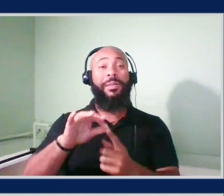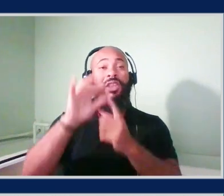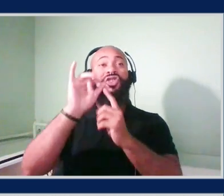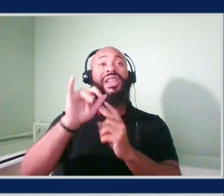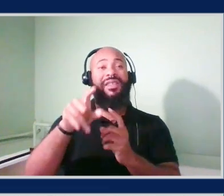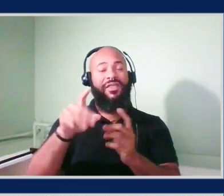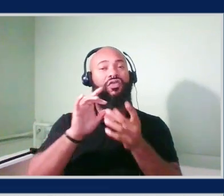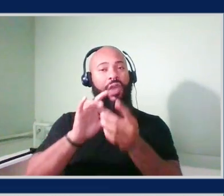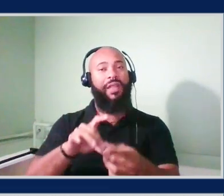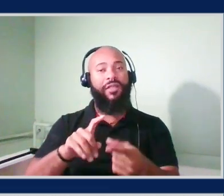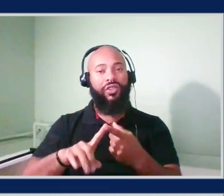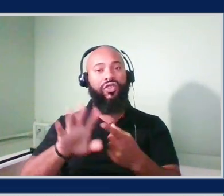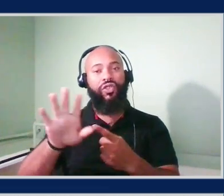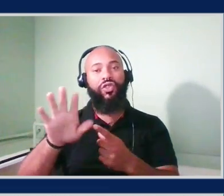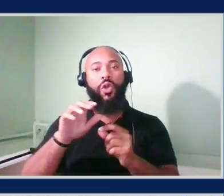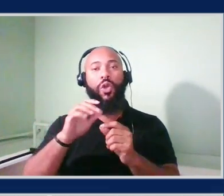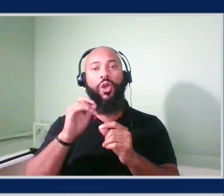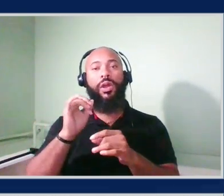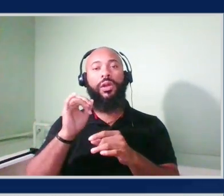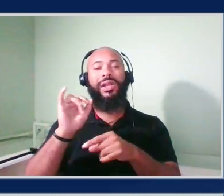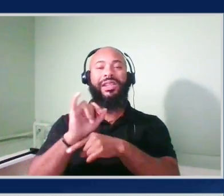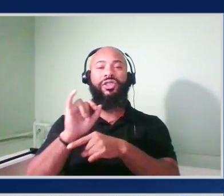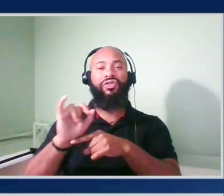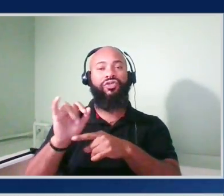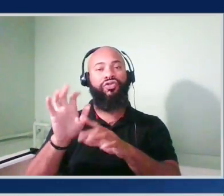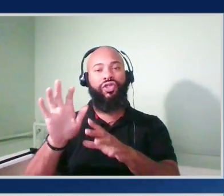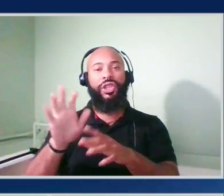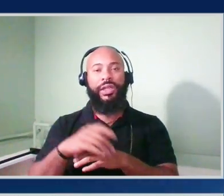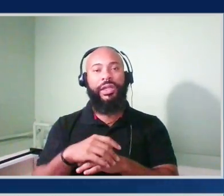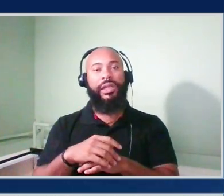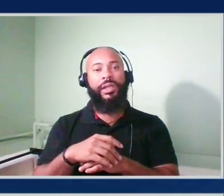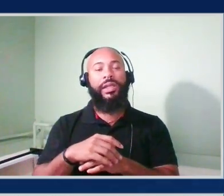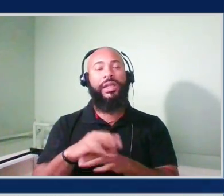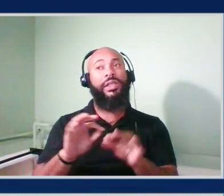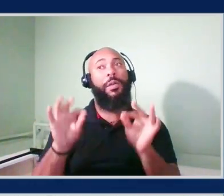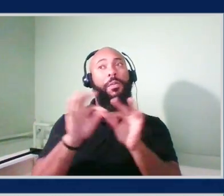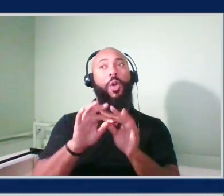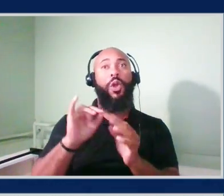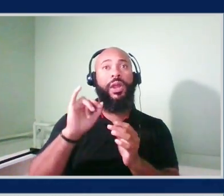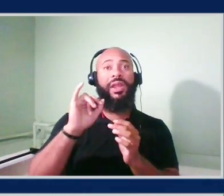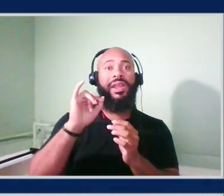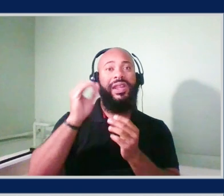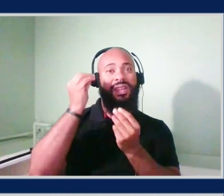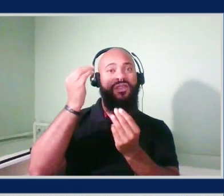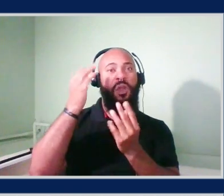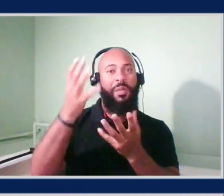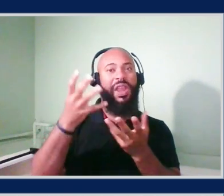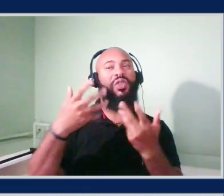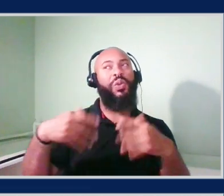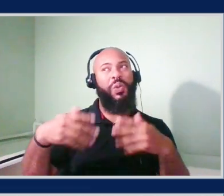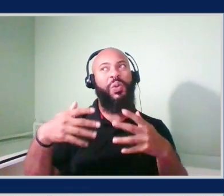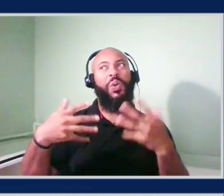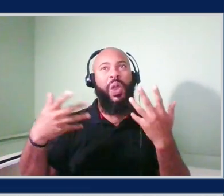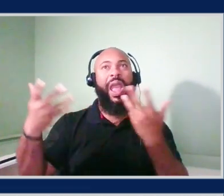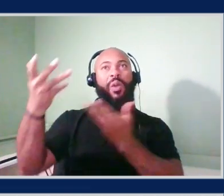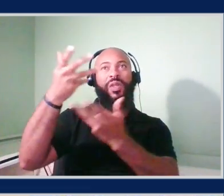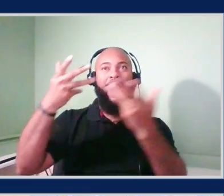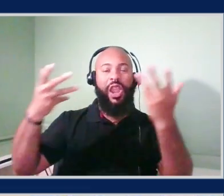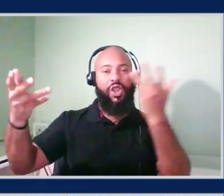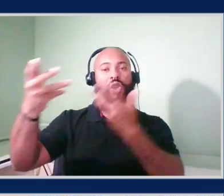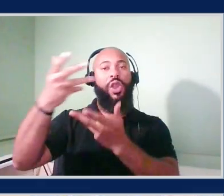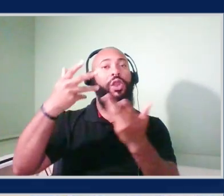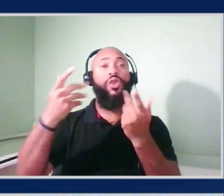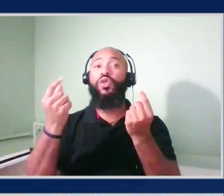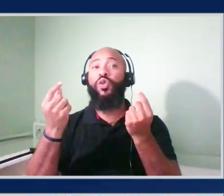important that, yes, information is, there's a lot of information out there, and what you don't want to do is